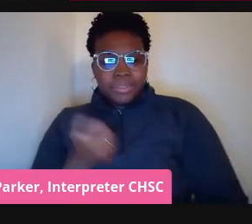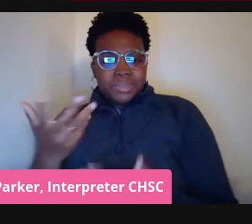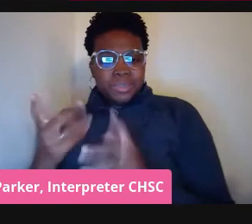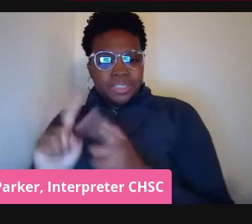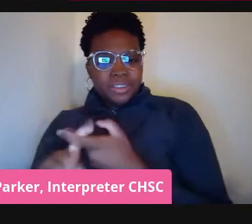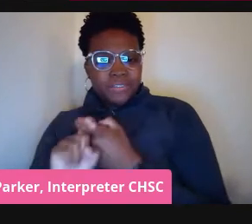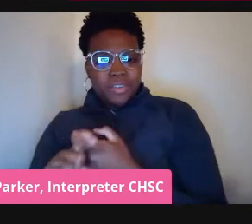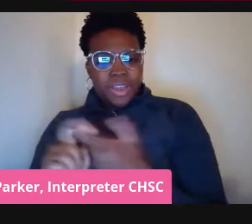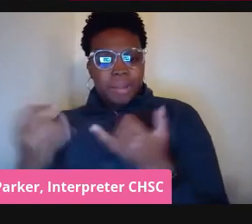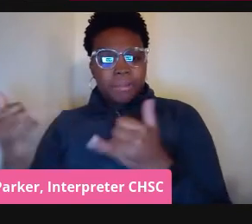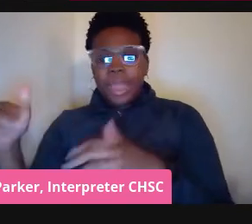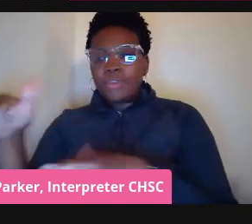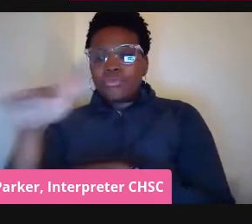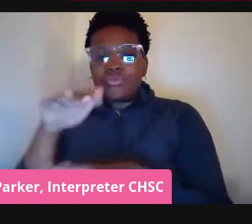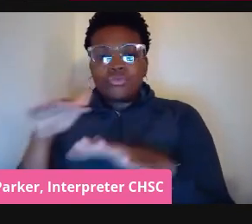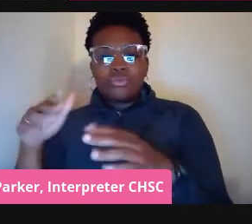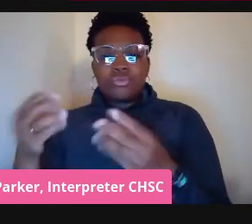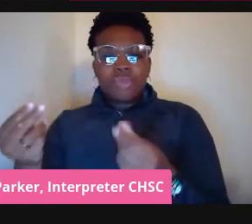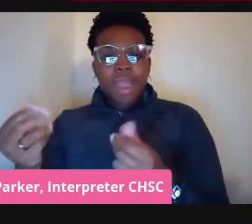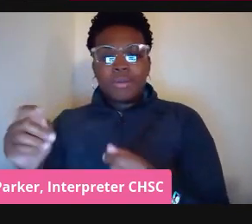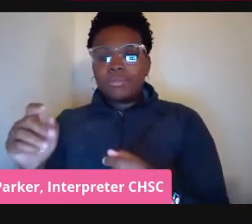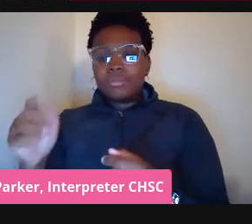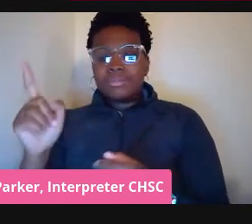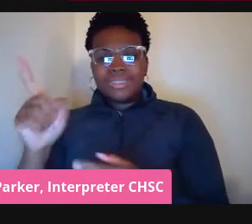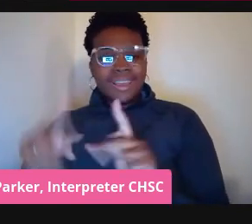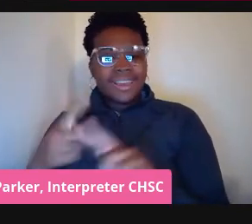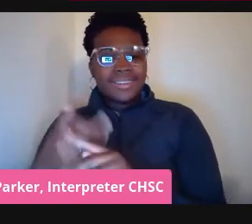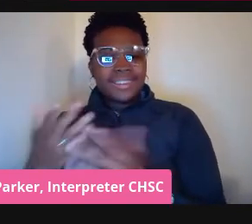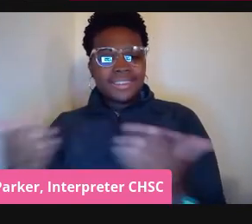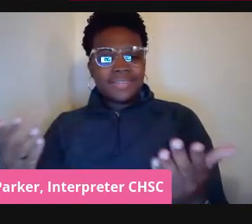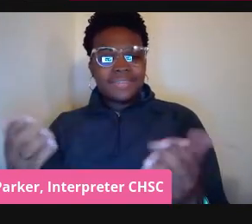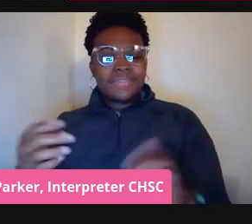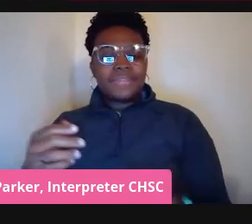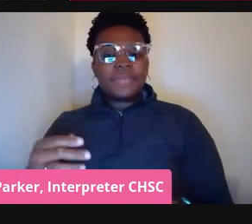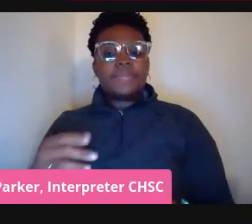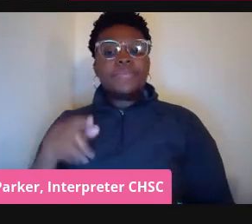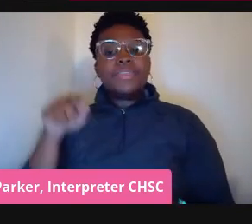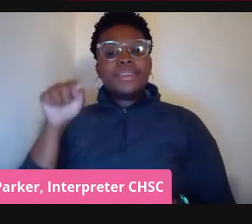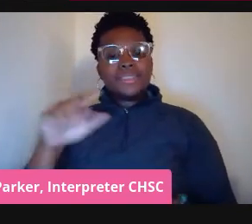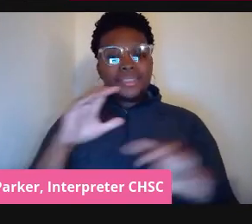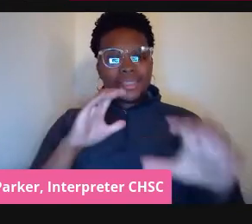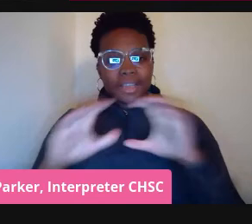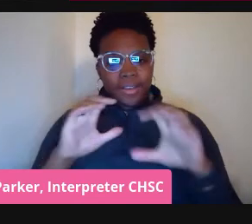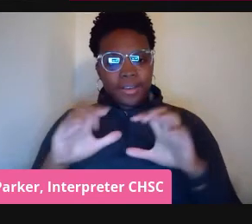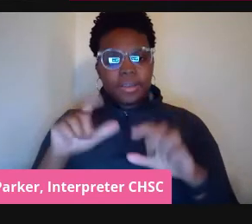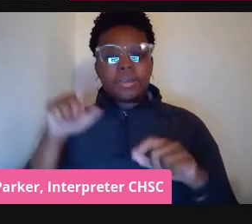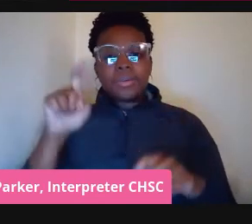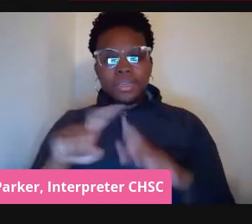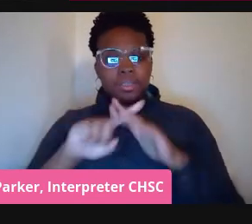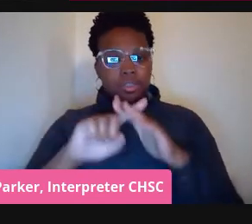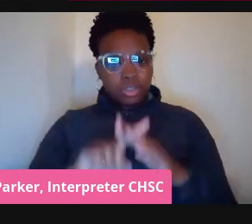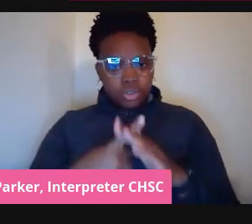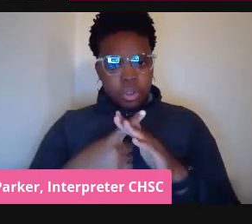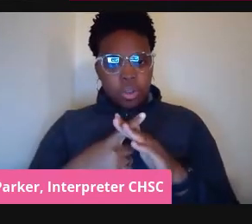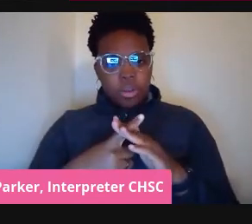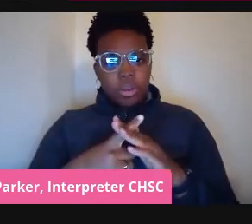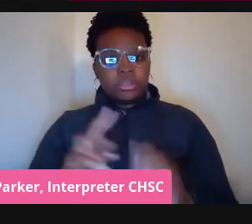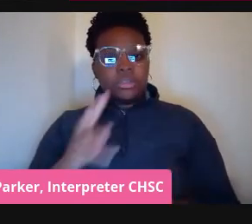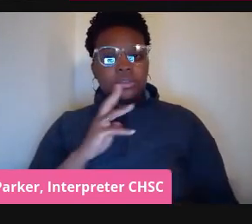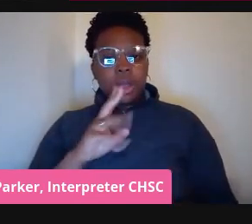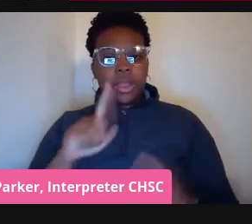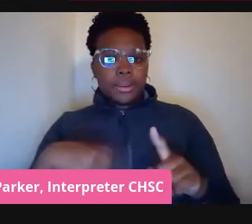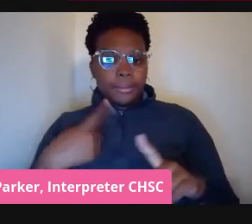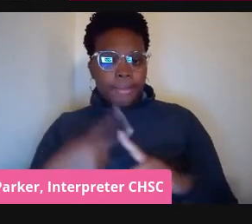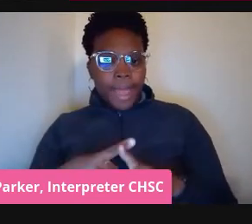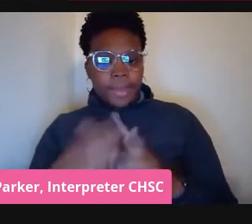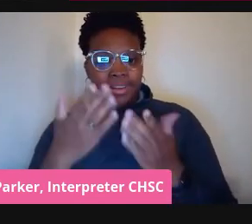on the playground and things like that. So this is a conversation that, you know, we need to start. We need to start talking about, you